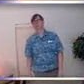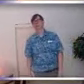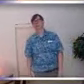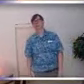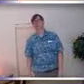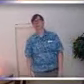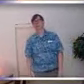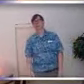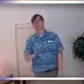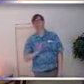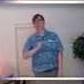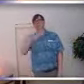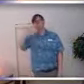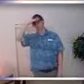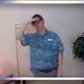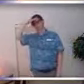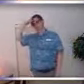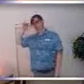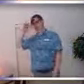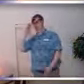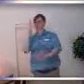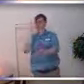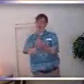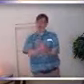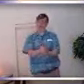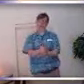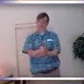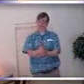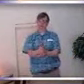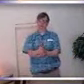I need to see the truth.